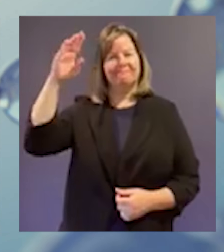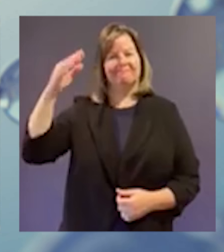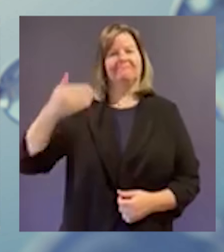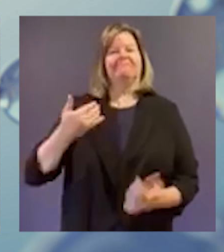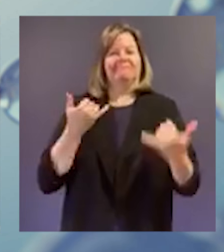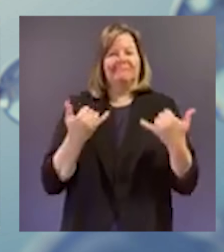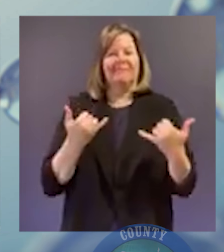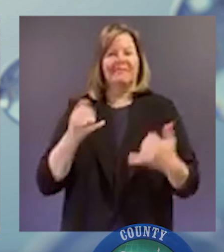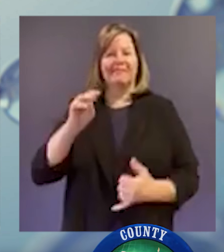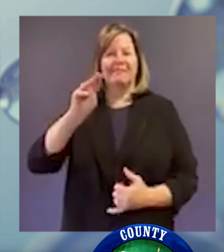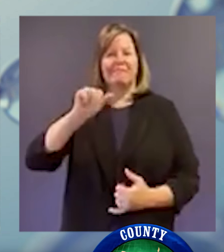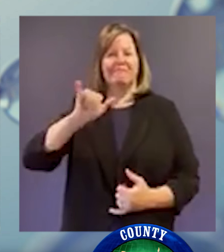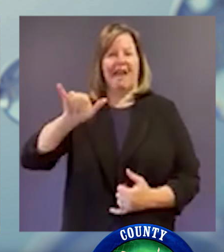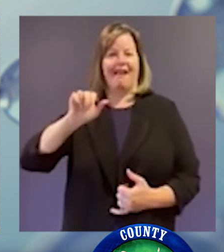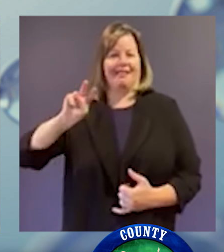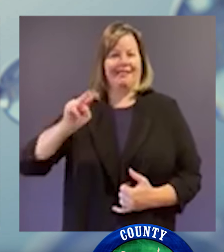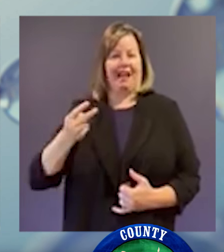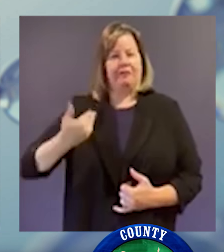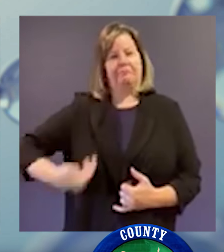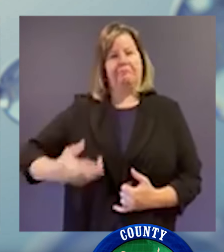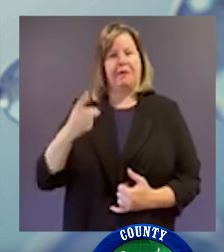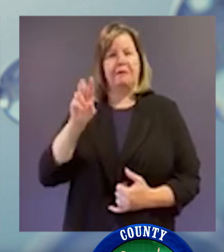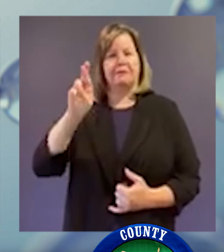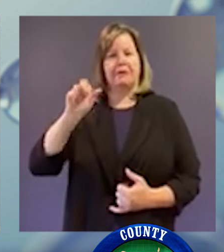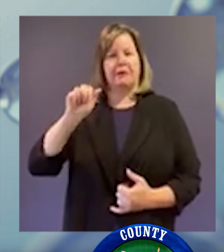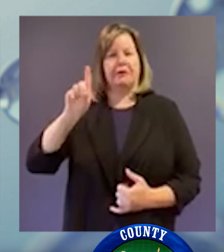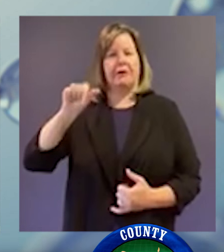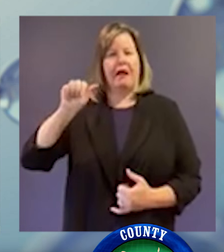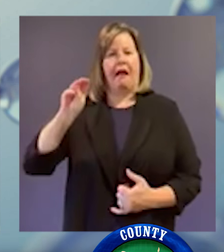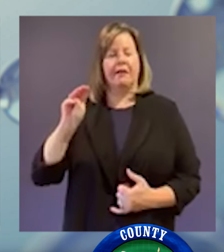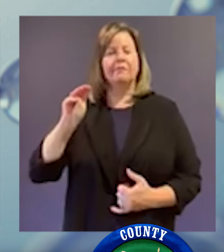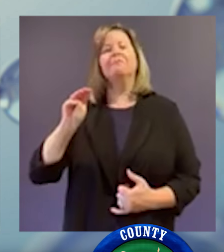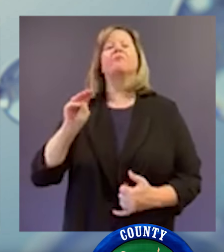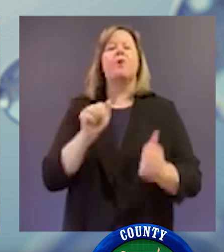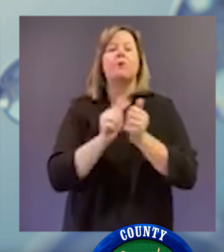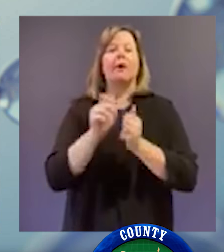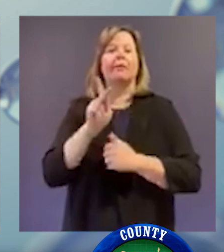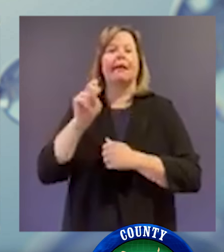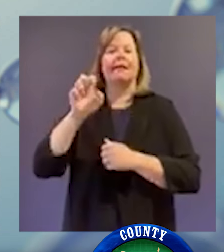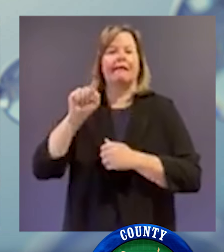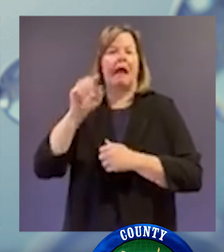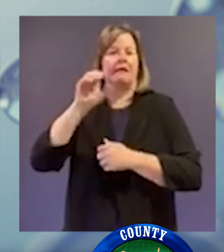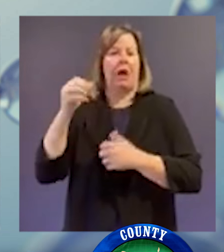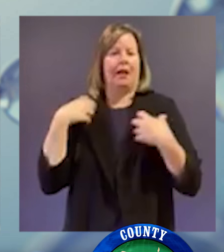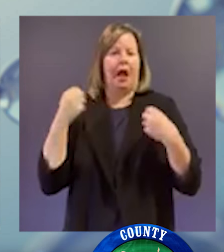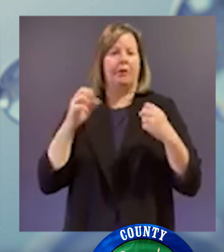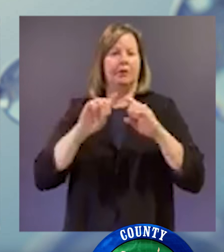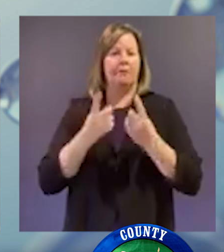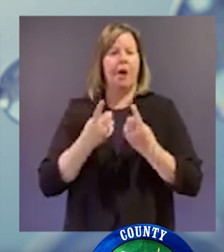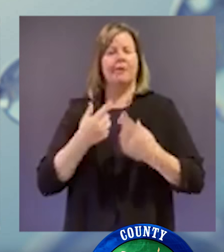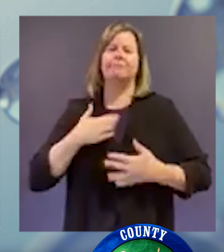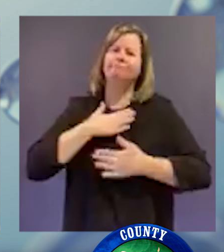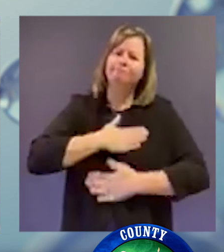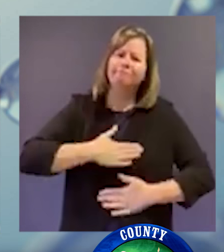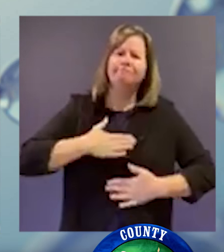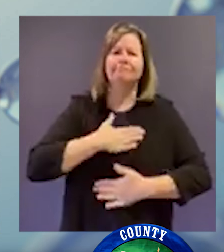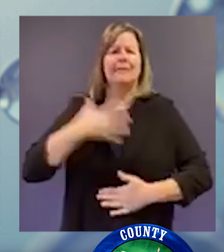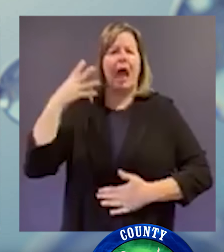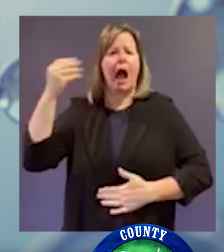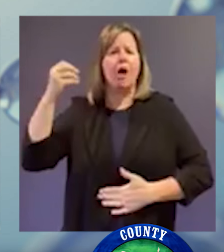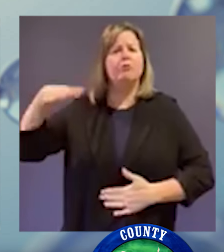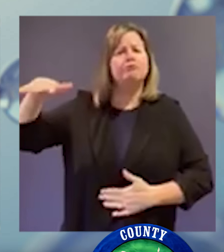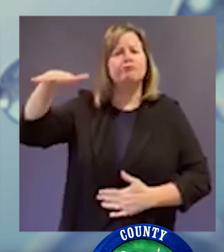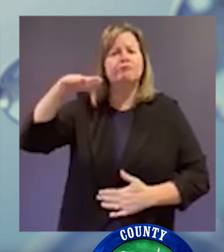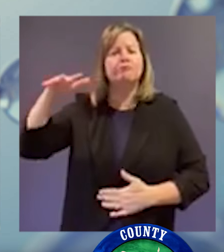Hello everyone, it's May 2nd. I'm Dr. Adam London, Director of the Kent County Health Department, enjoying the great outdoors this morning, and I hope all of you have plans